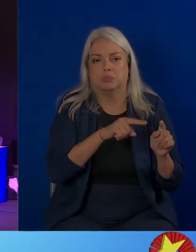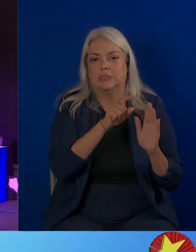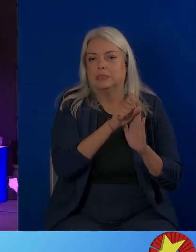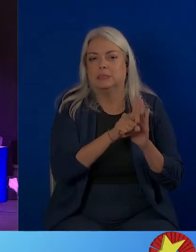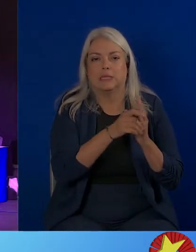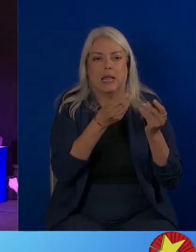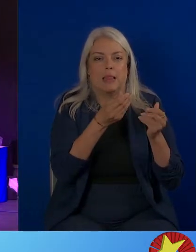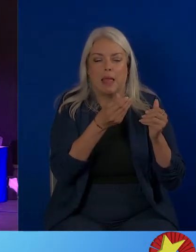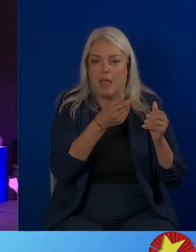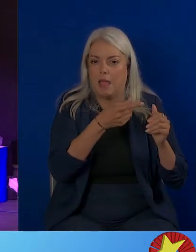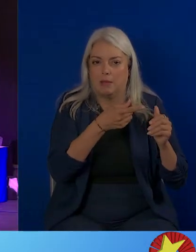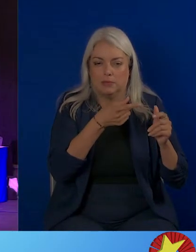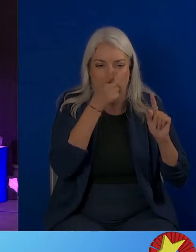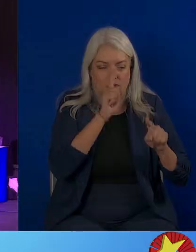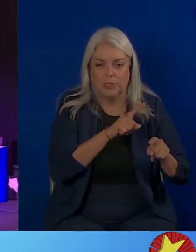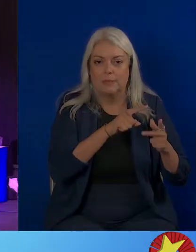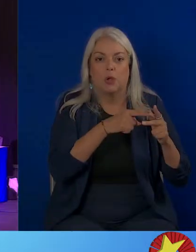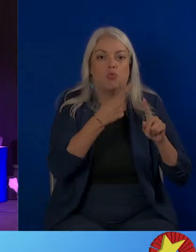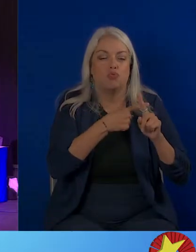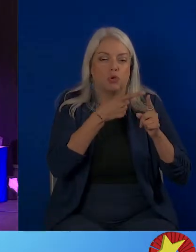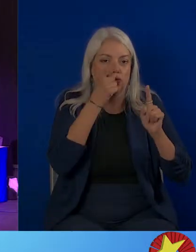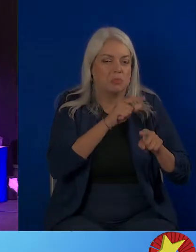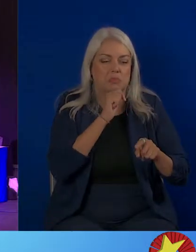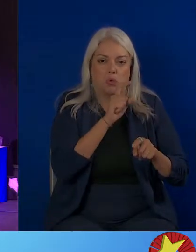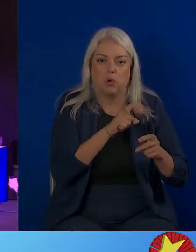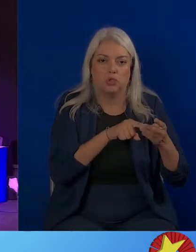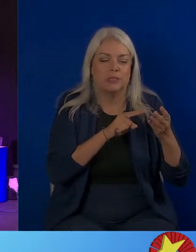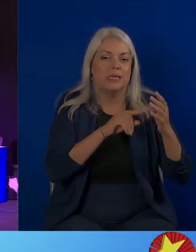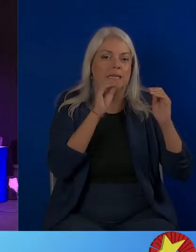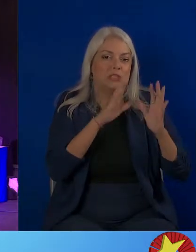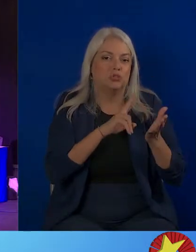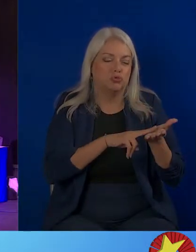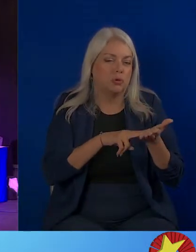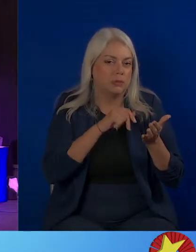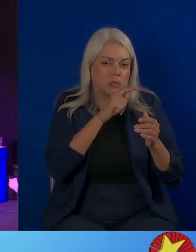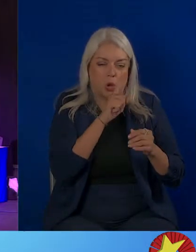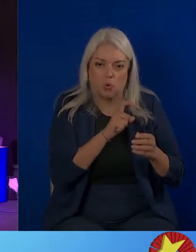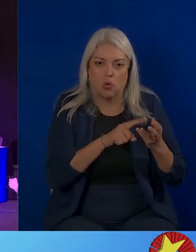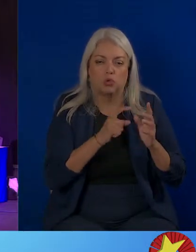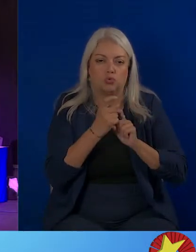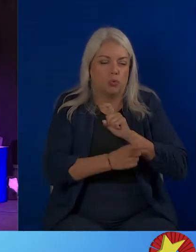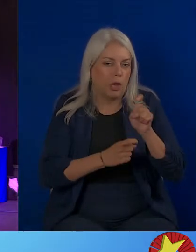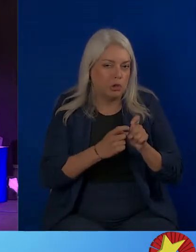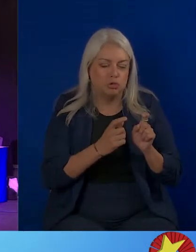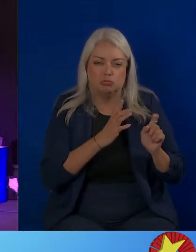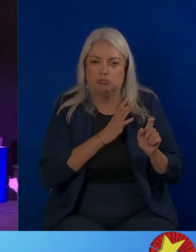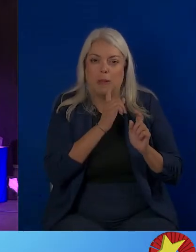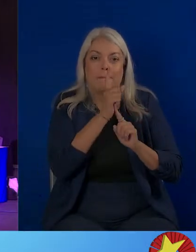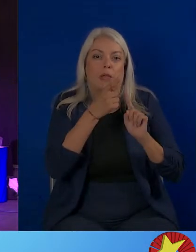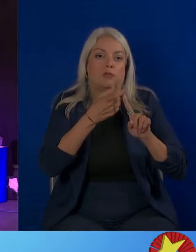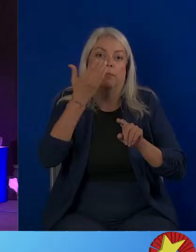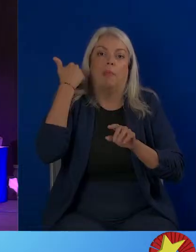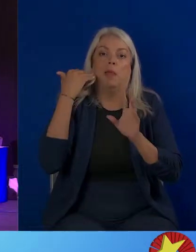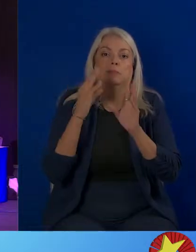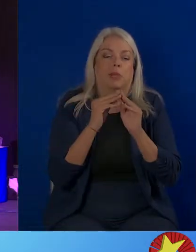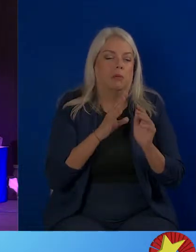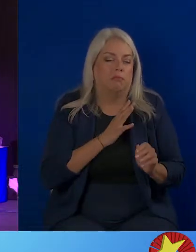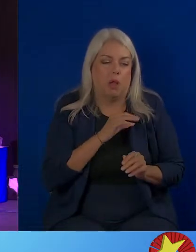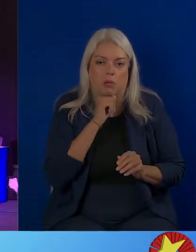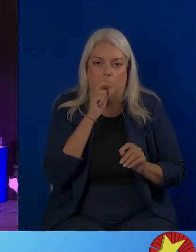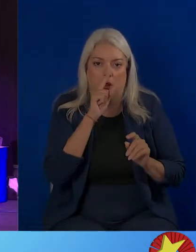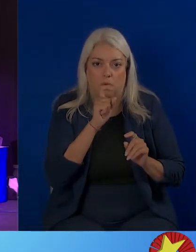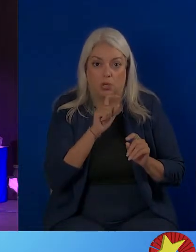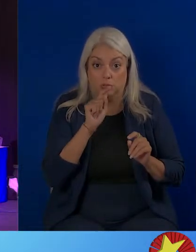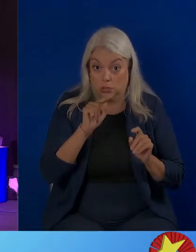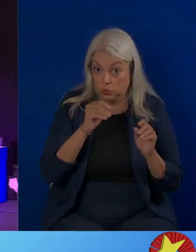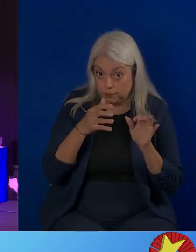question. Rental agreements, not a question. Teacher contracts, not a question. Donations, not a question. Minutes from the past, not a question. Is that too